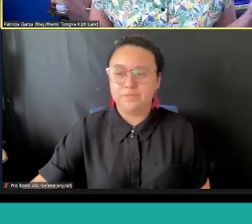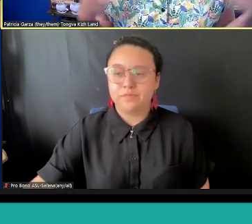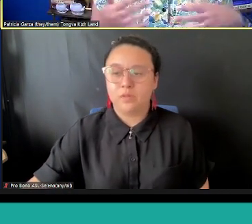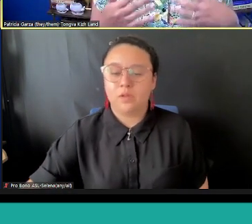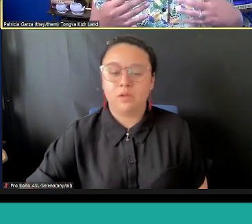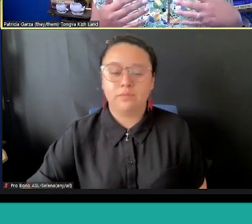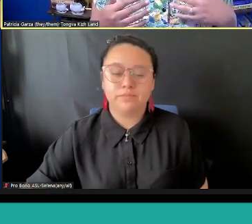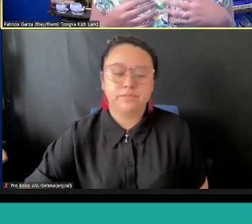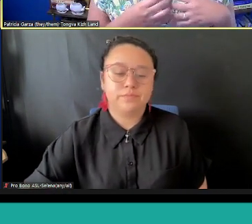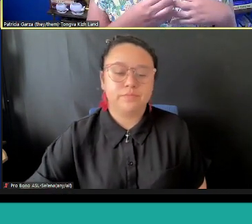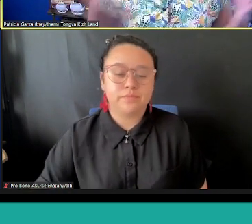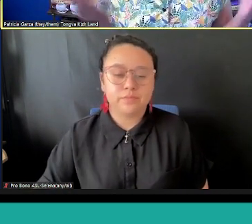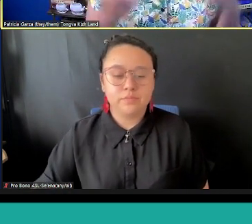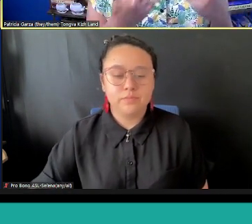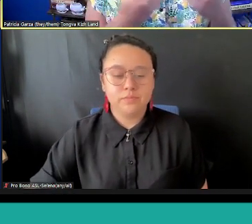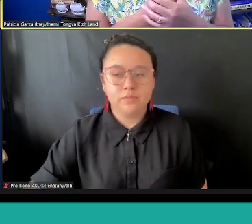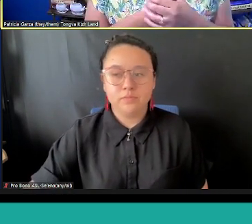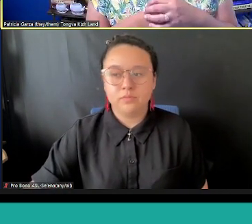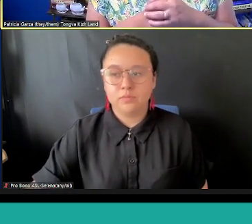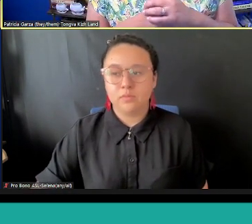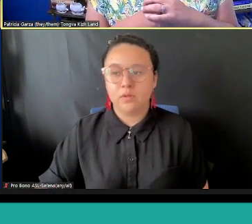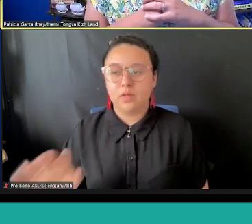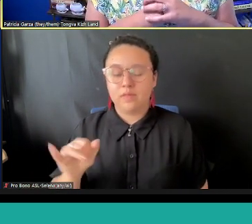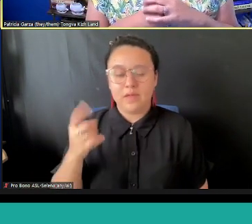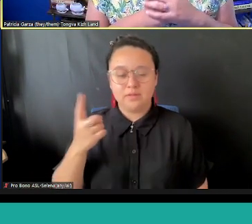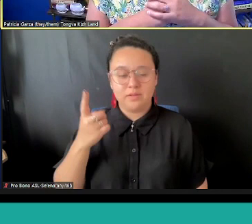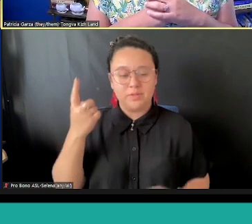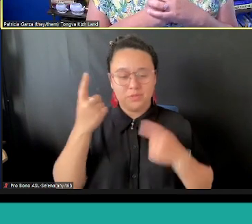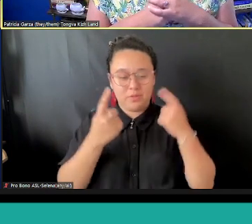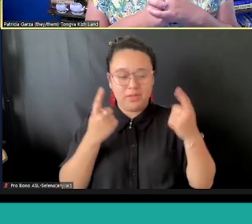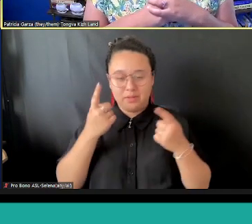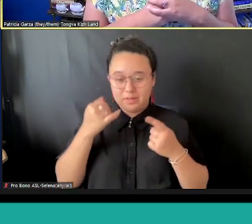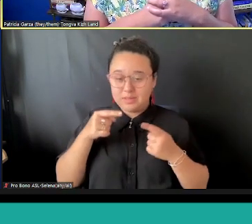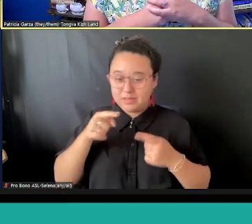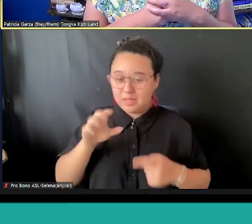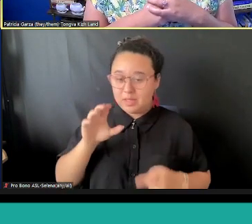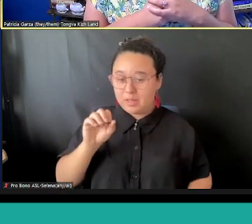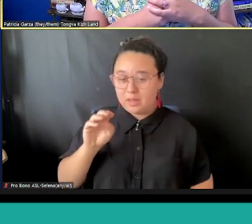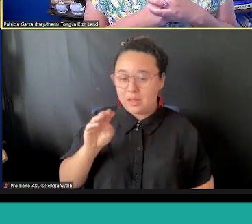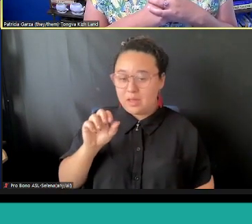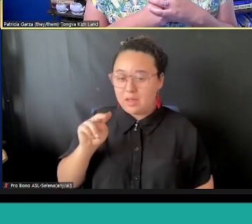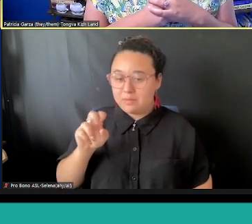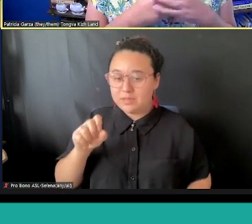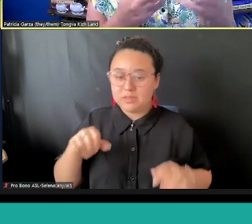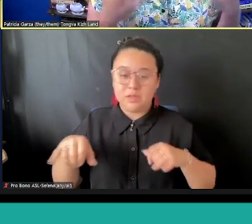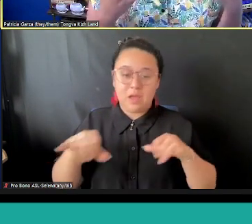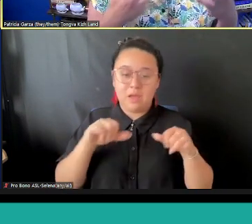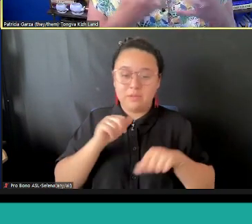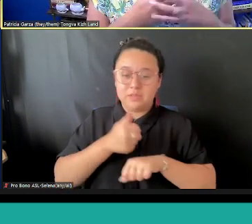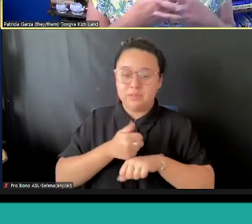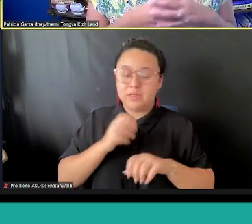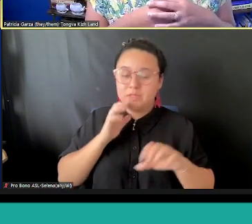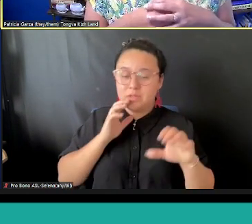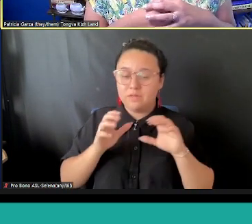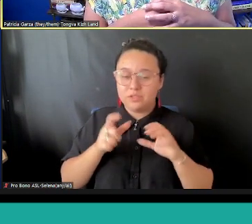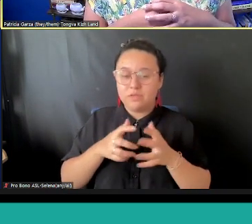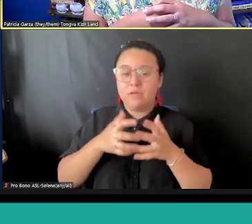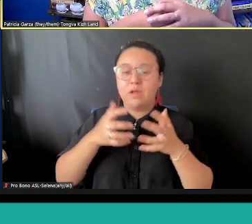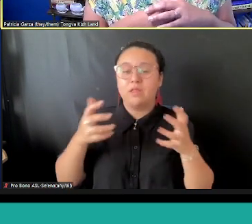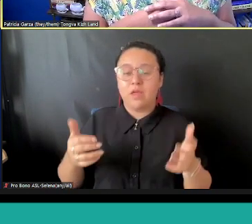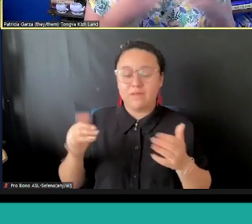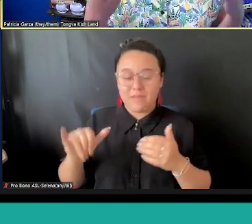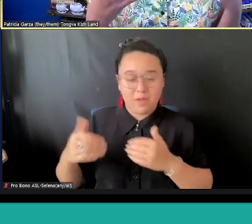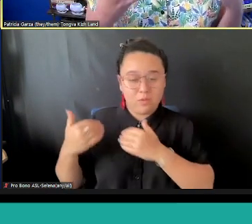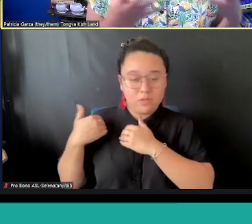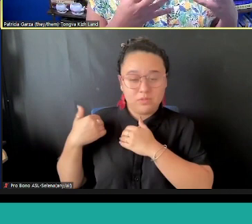us to consider since this is a commons, you know, based conversation, that you know, she had to carry a lot of that load, you